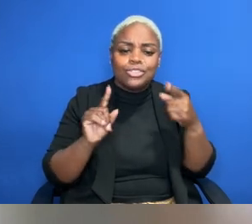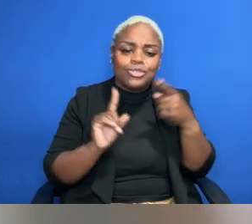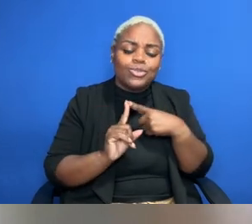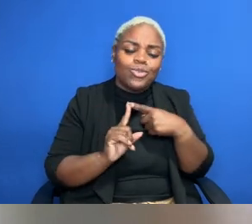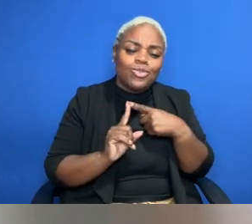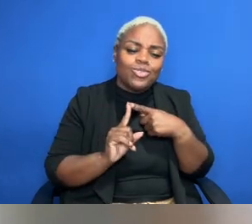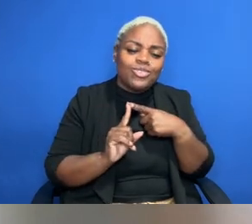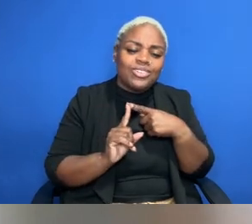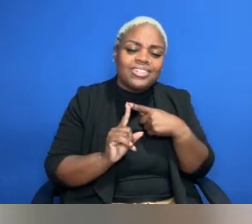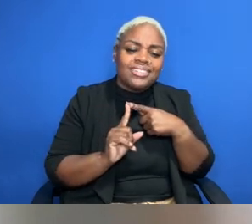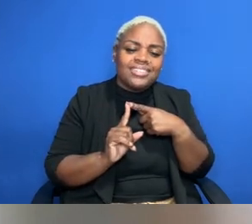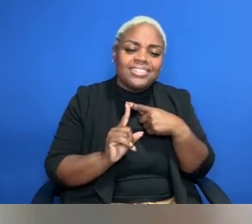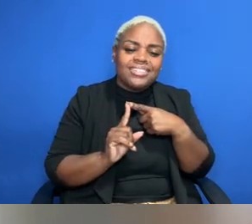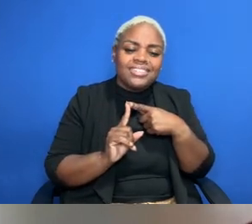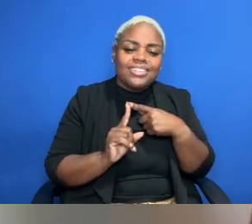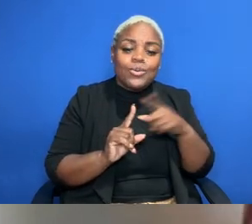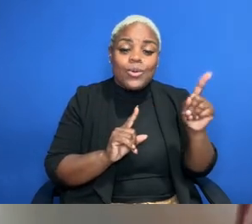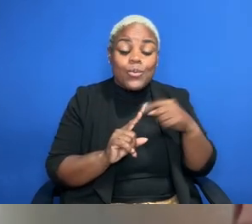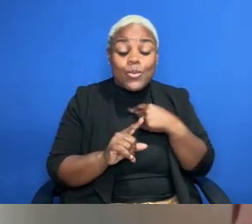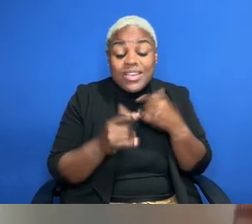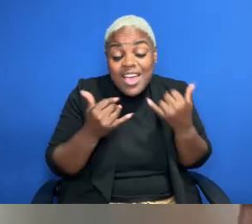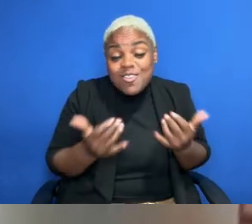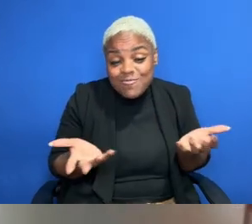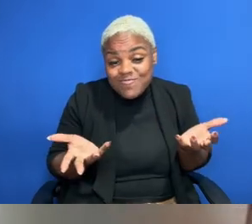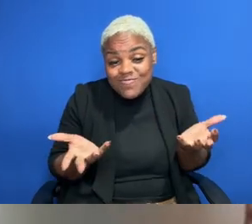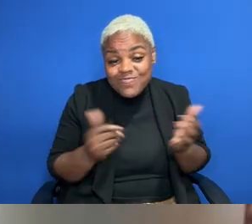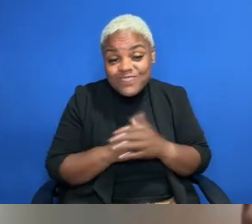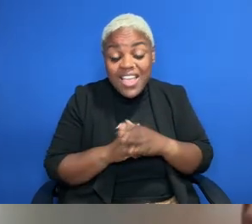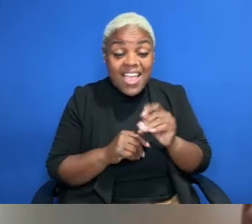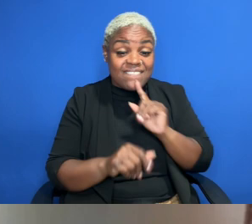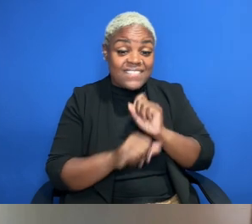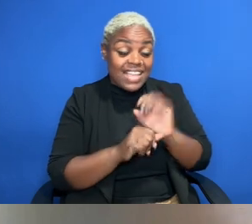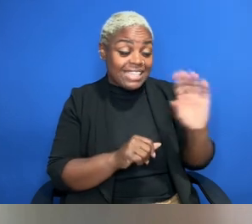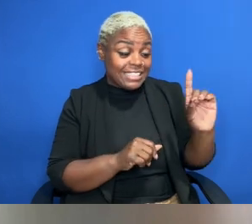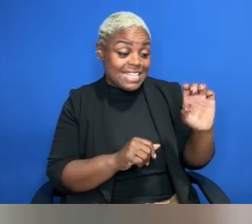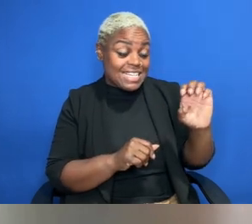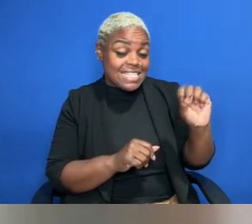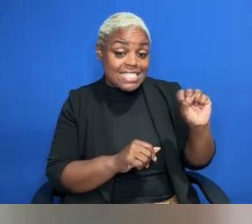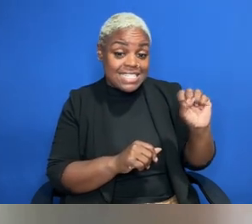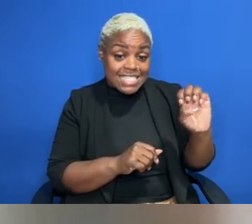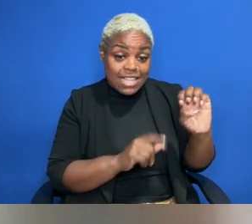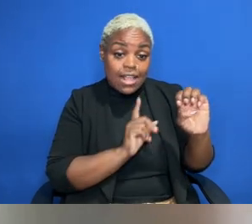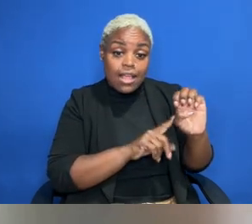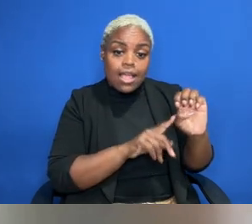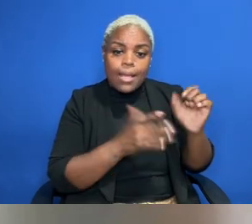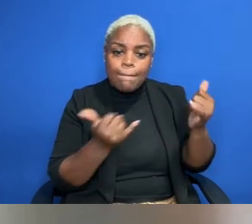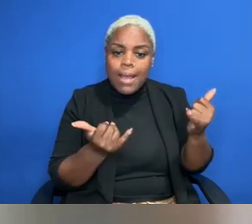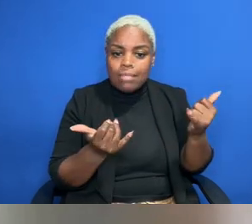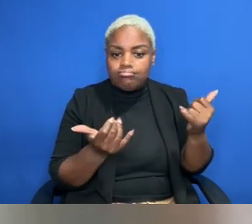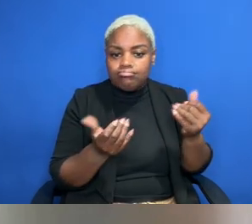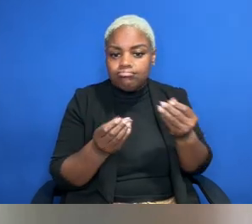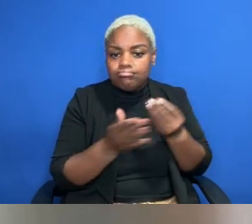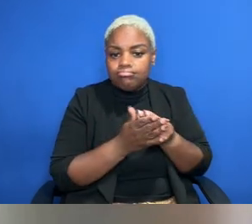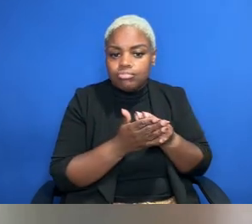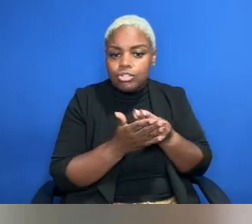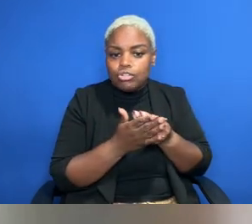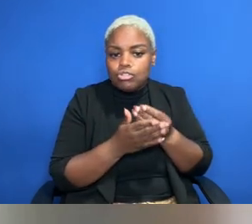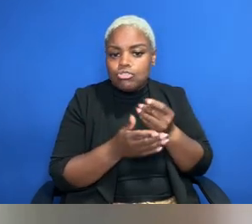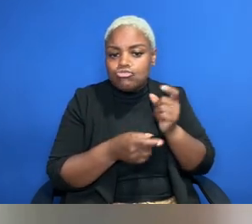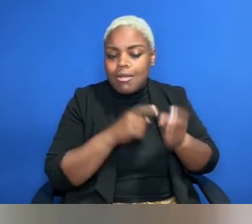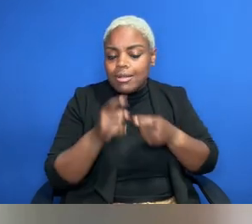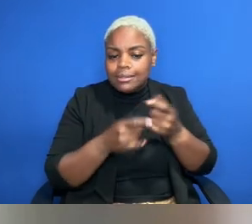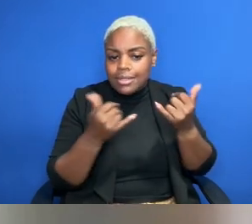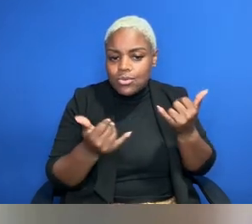many people again that have brought this to where we are right now. And the fact people have said that we've